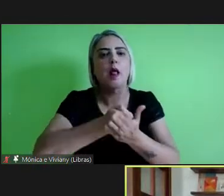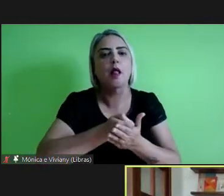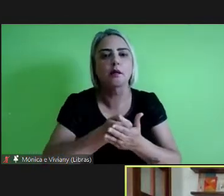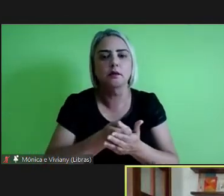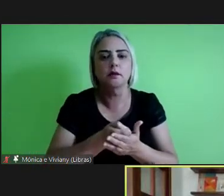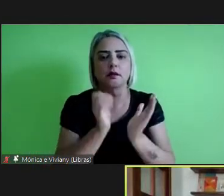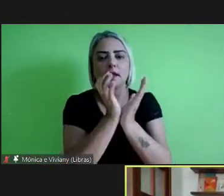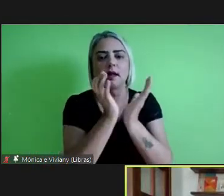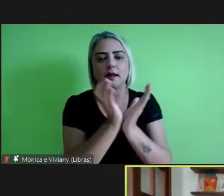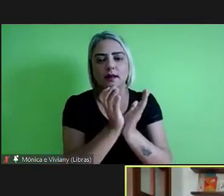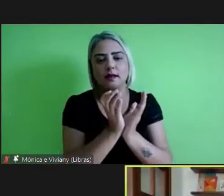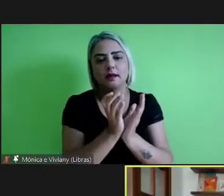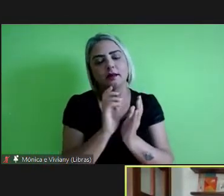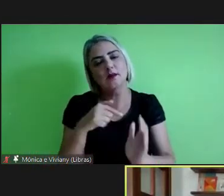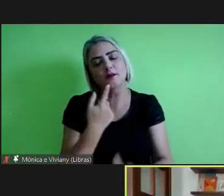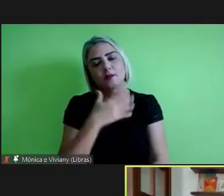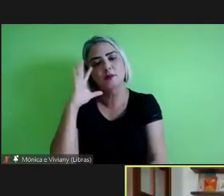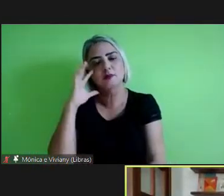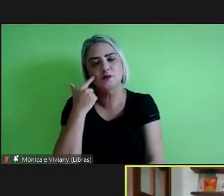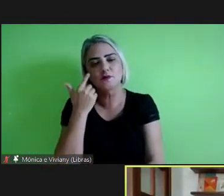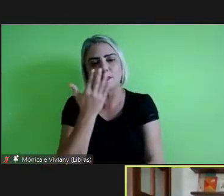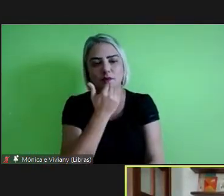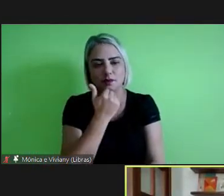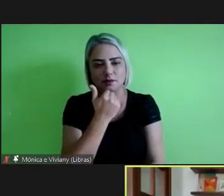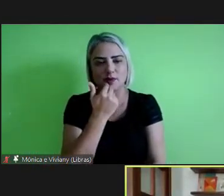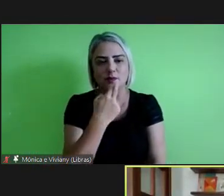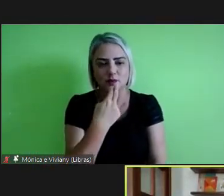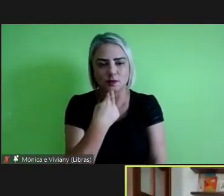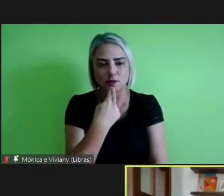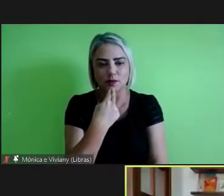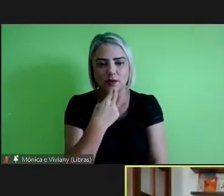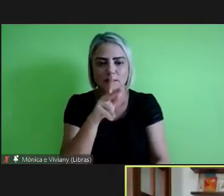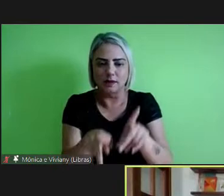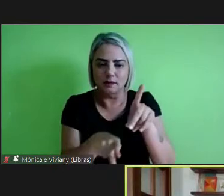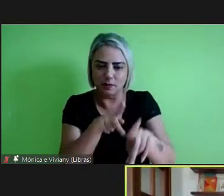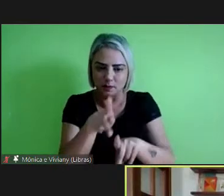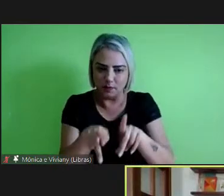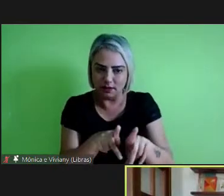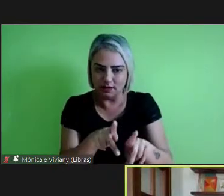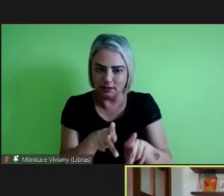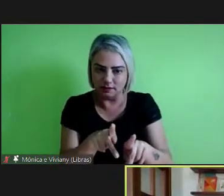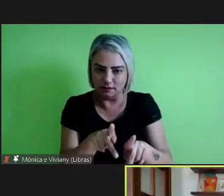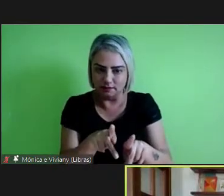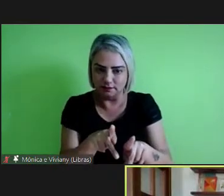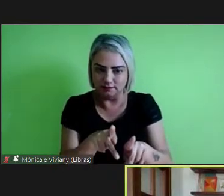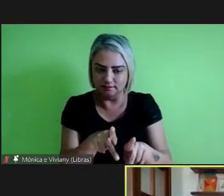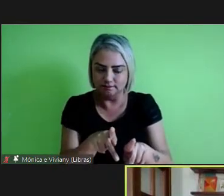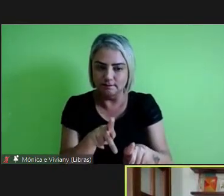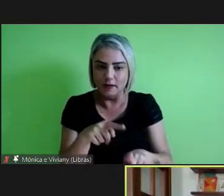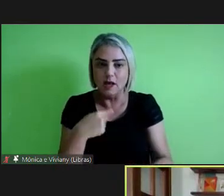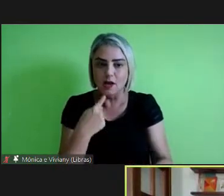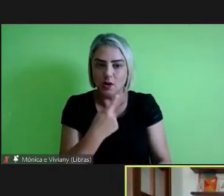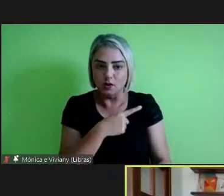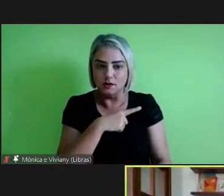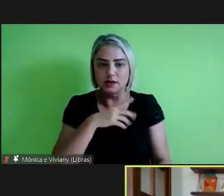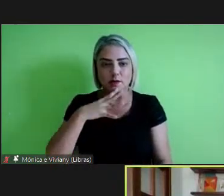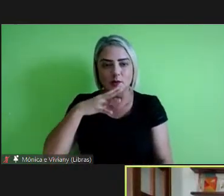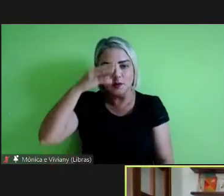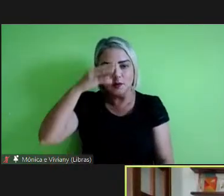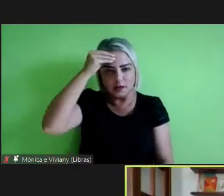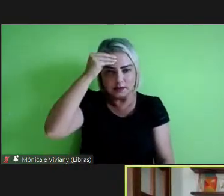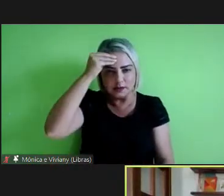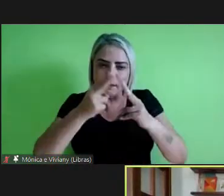dietitians mandatorily in the teams that we're going to solve the food systems of the population. We